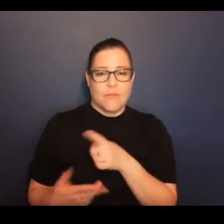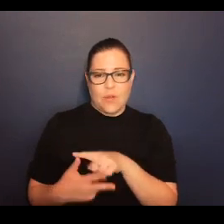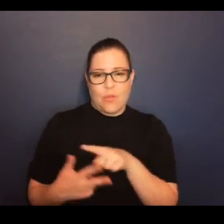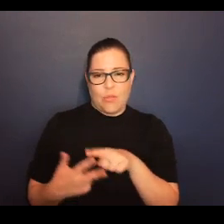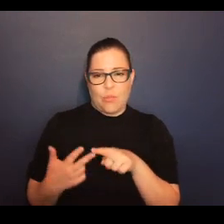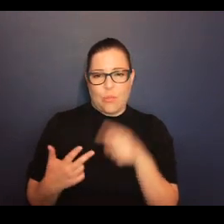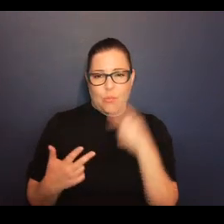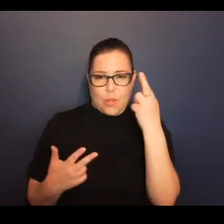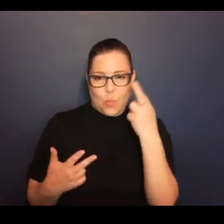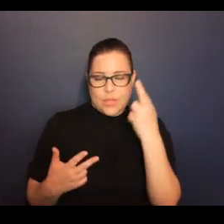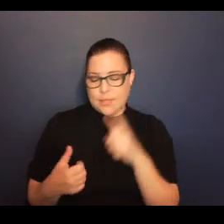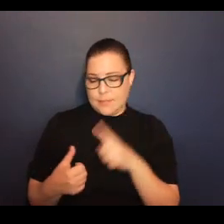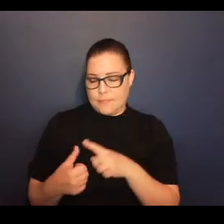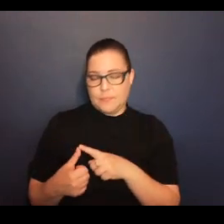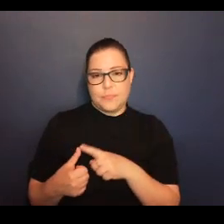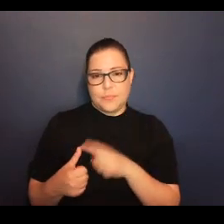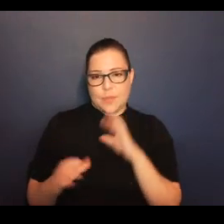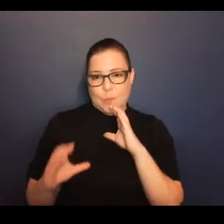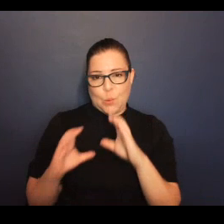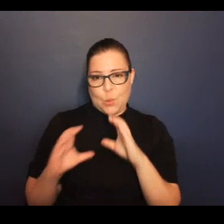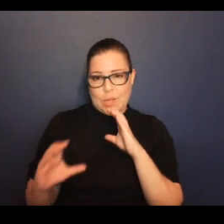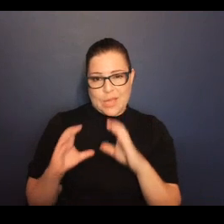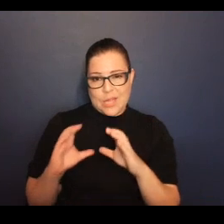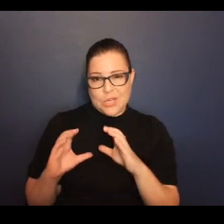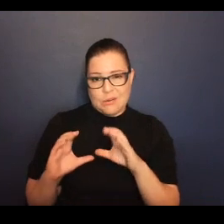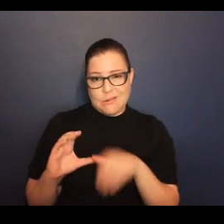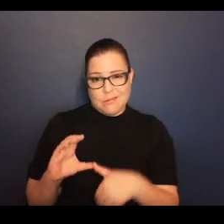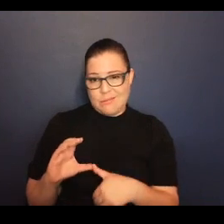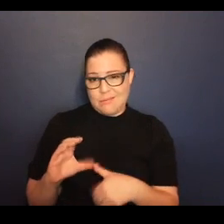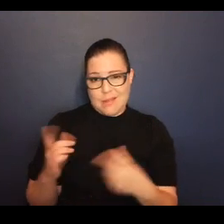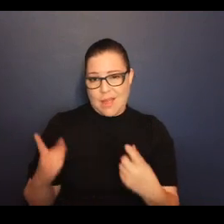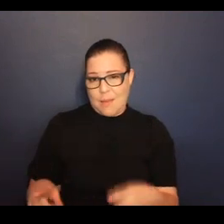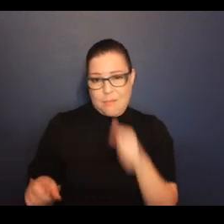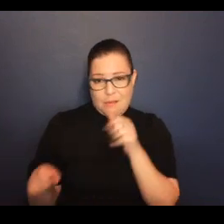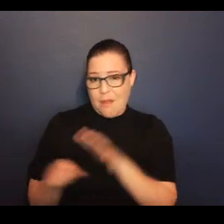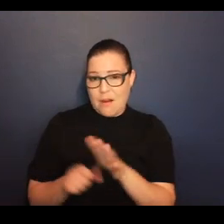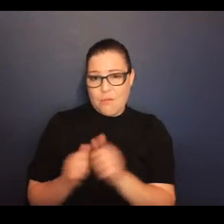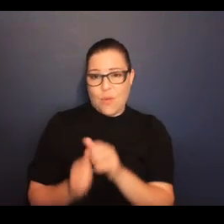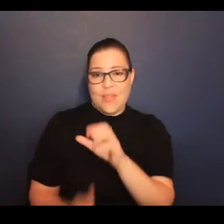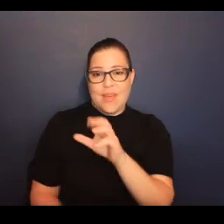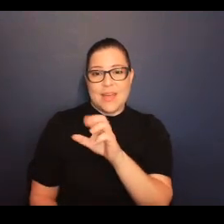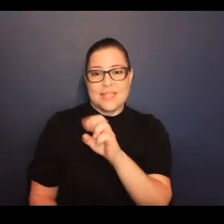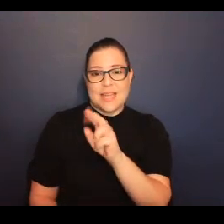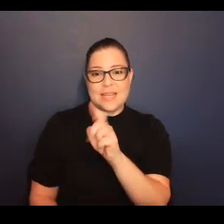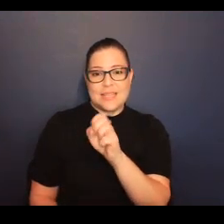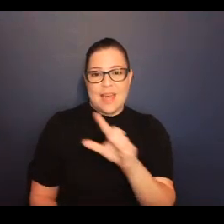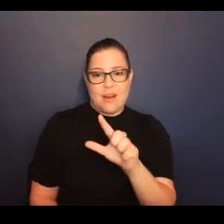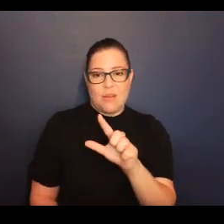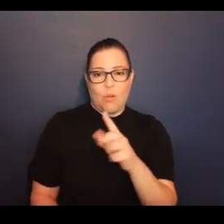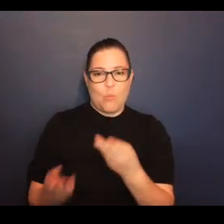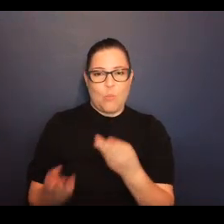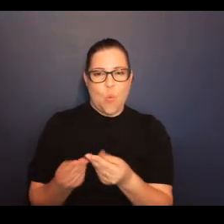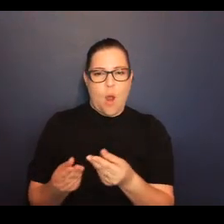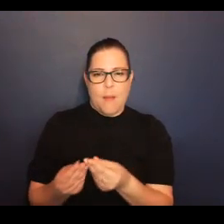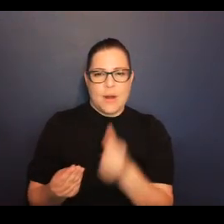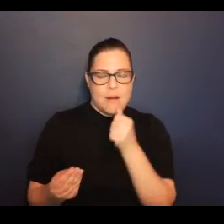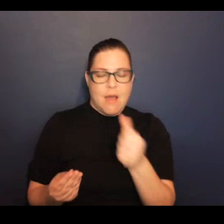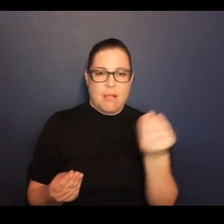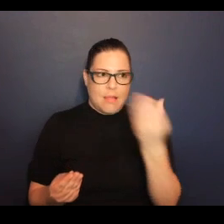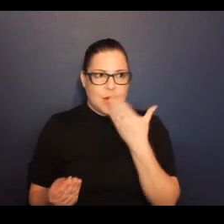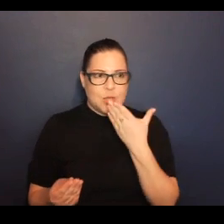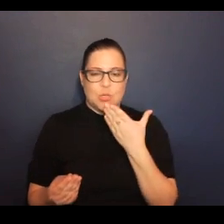reasons. One is communication and the lack of communication from Centennial Properties to be able to provide us with a clear picture